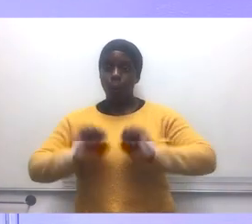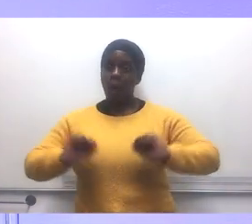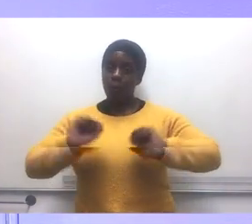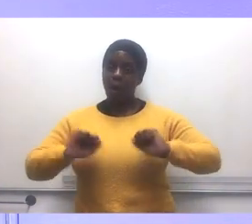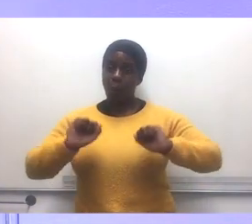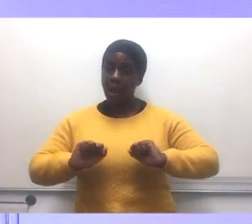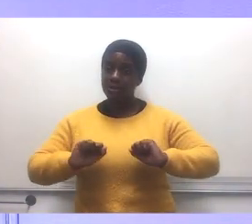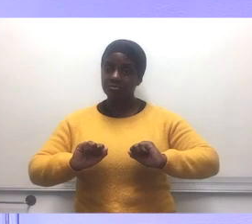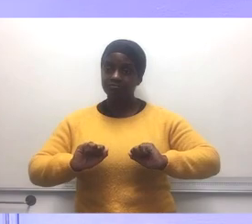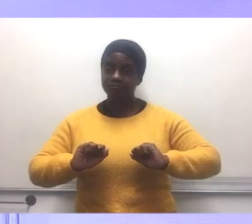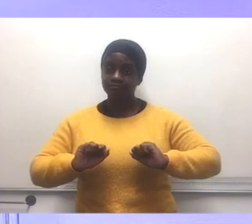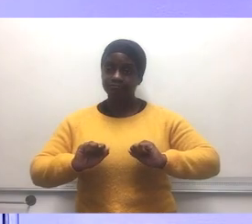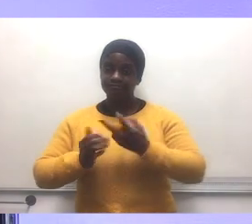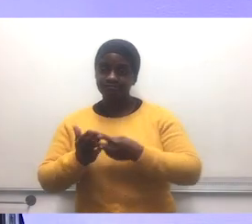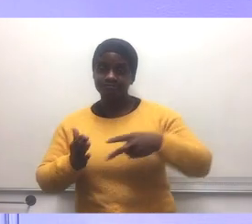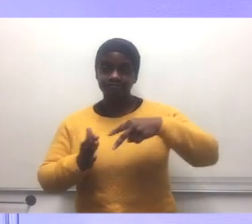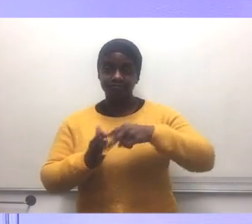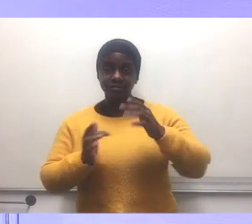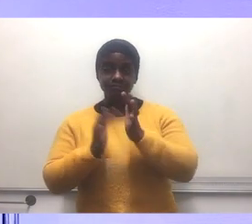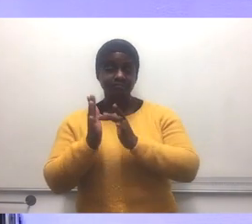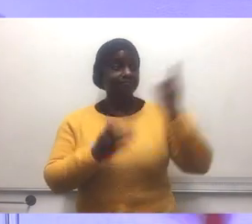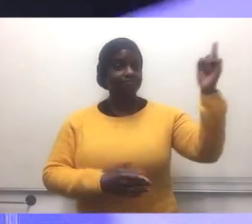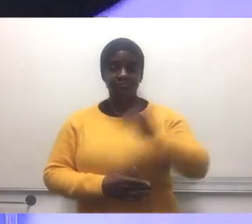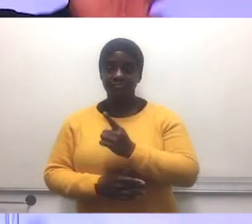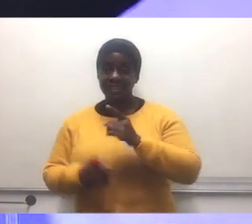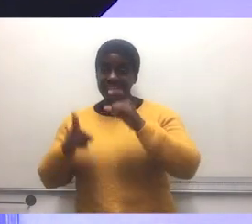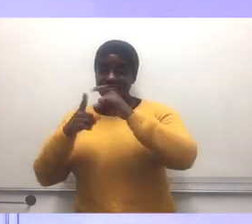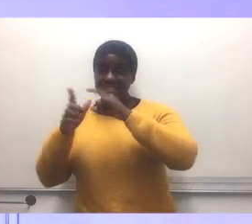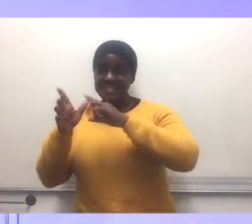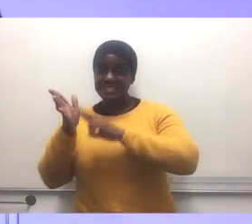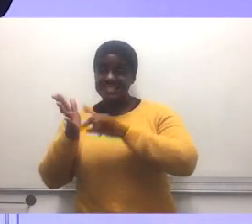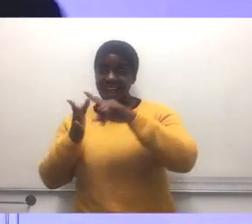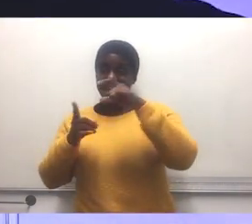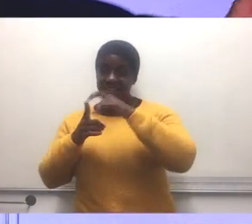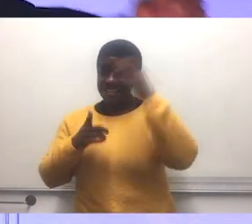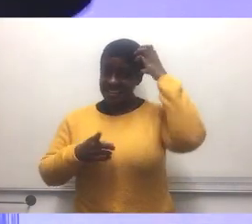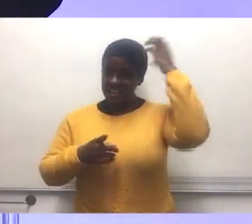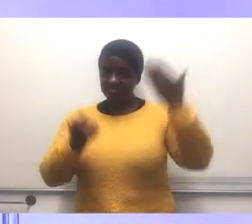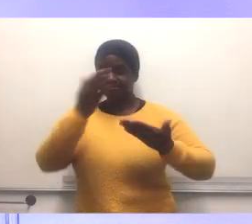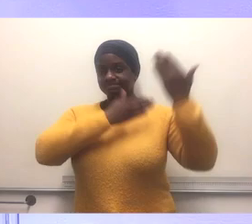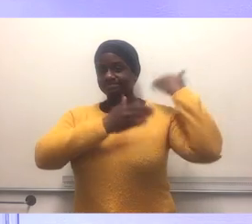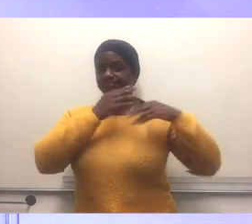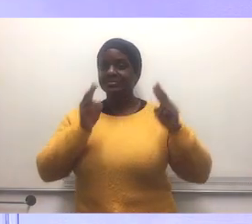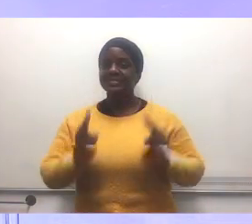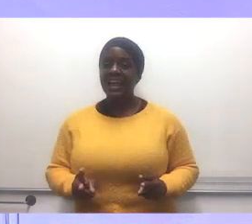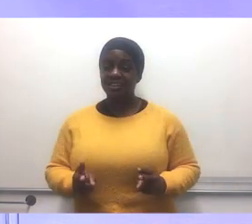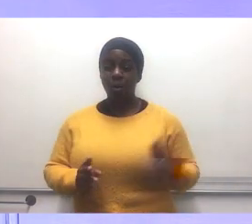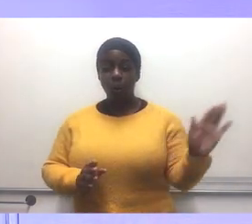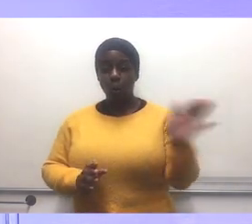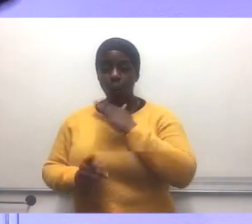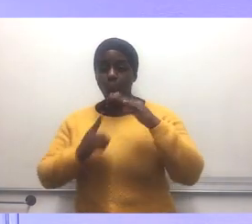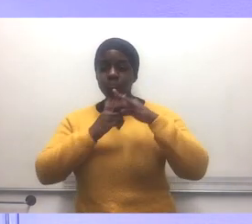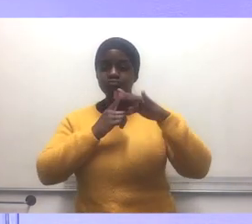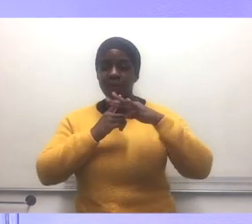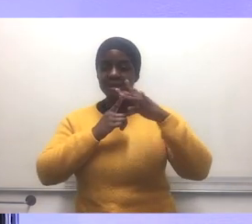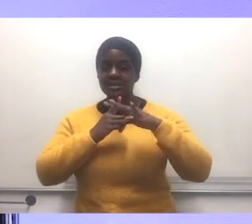resurrection of Jesus. David is dead. All the great prophets are dead, and they are still